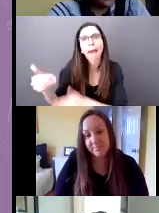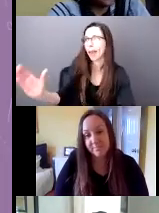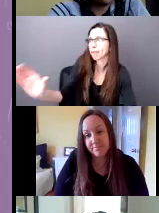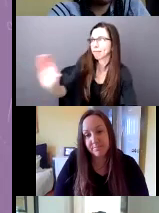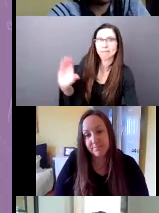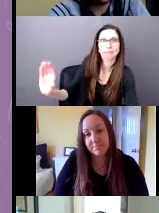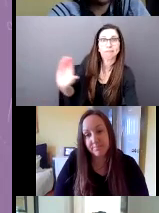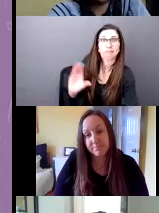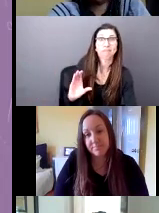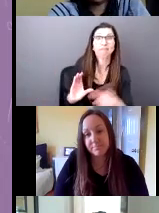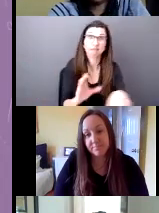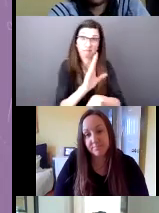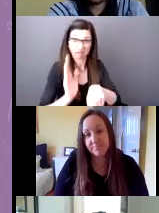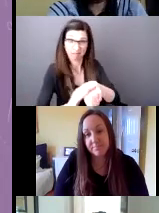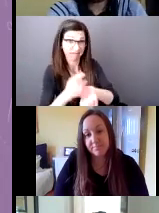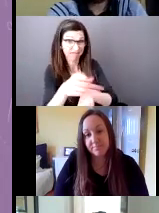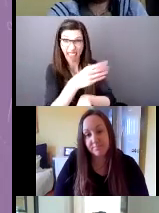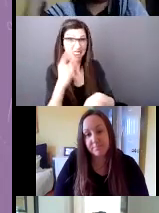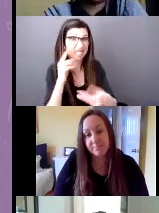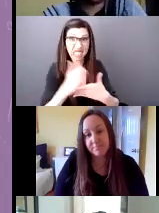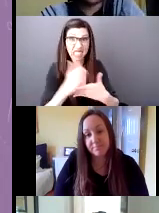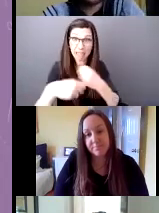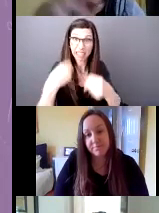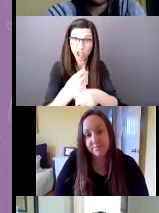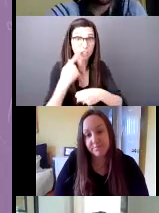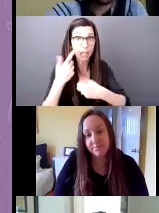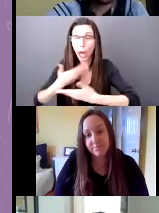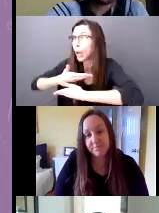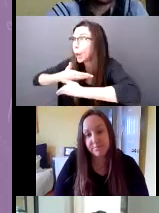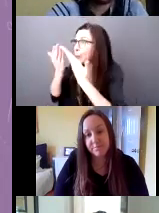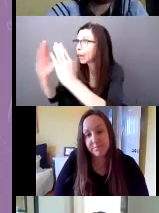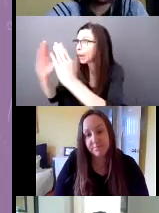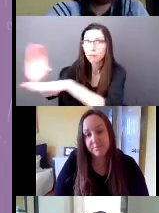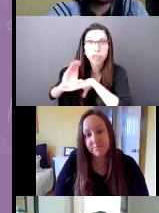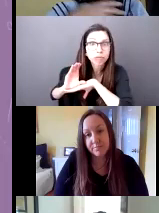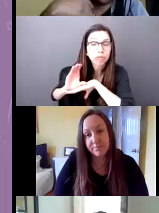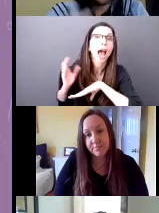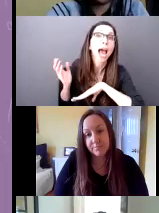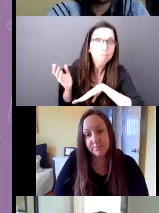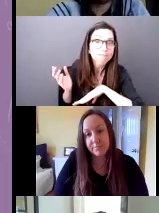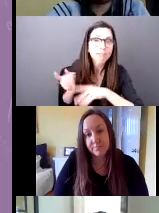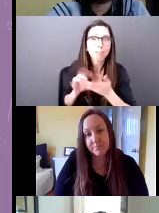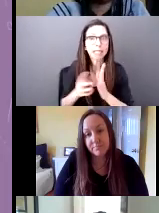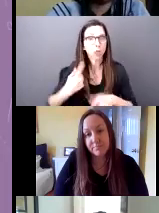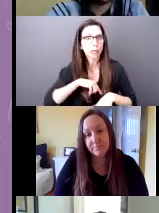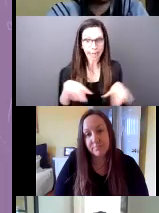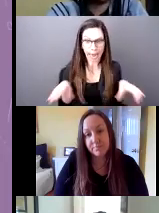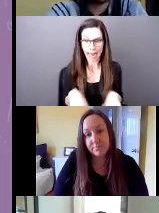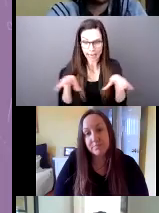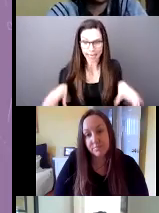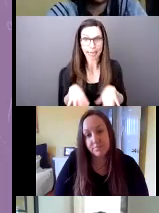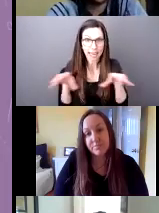any funding at all. So the Assaulted Women's Helpline had to take on that responsibility to keep the line going because we see there's a need for